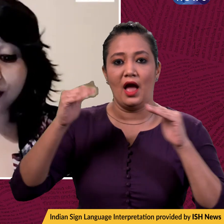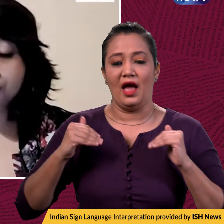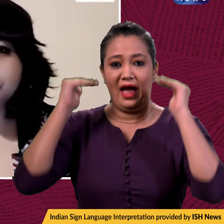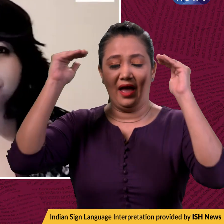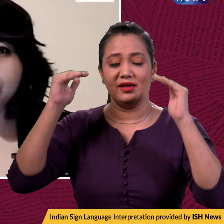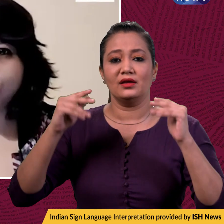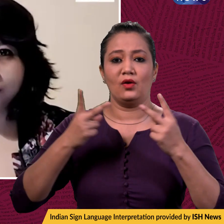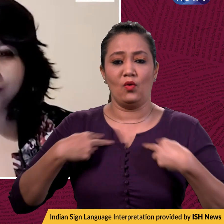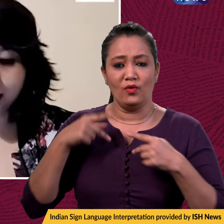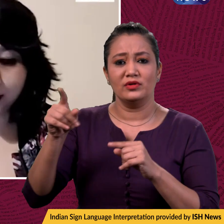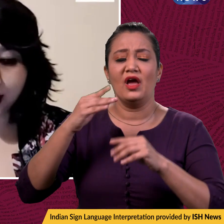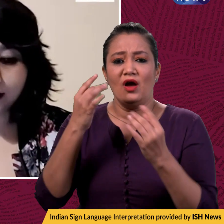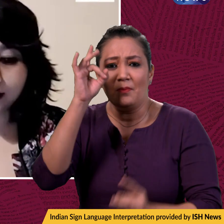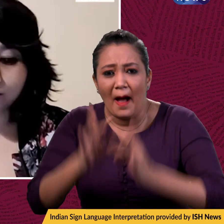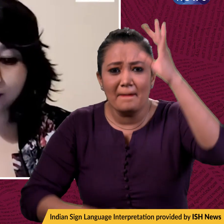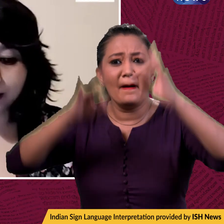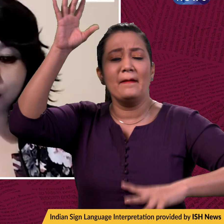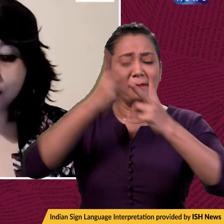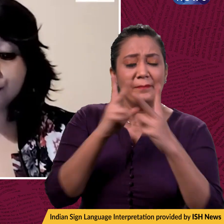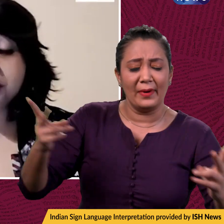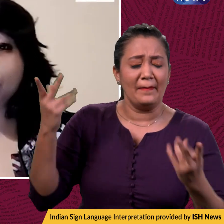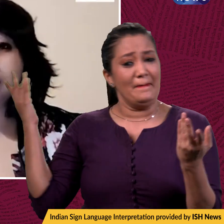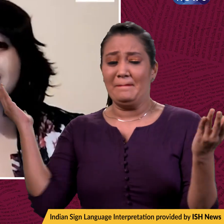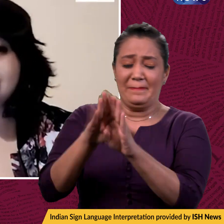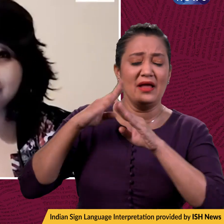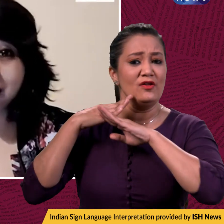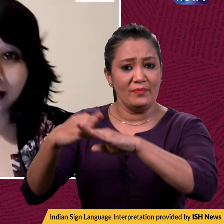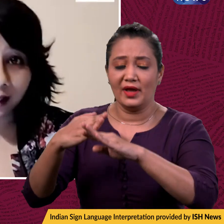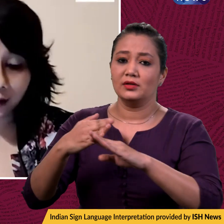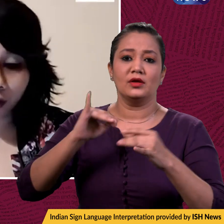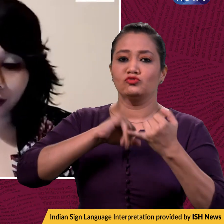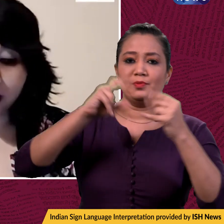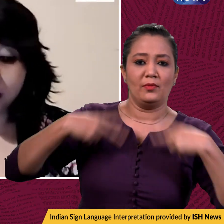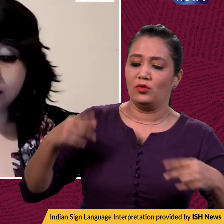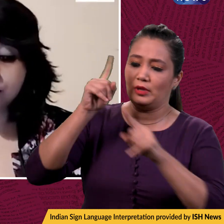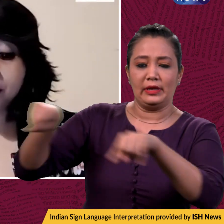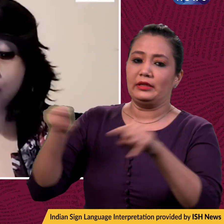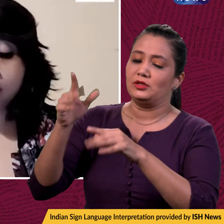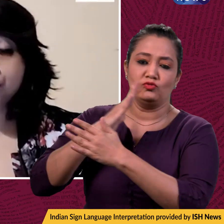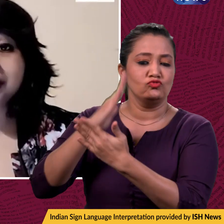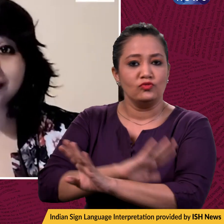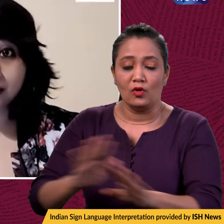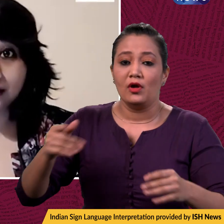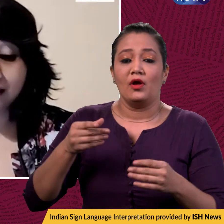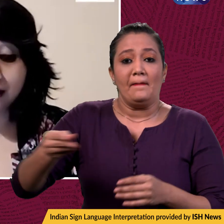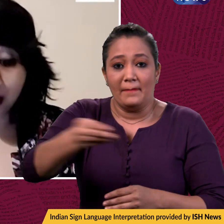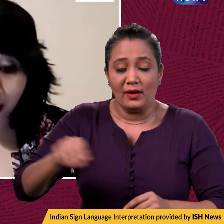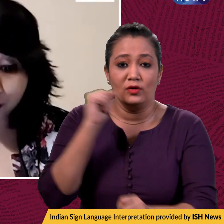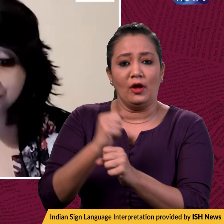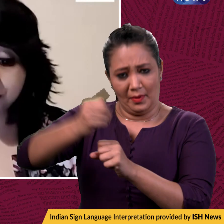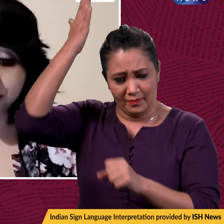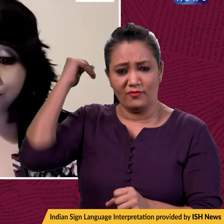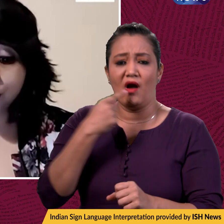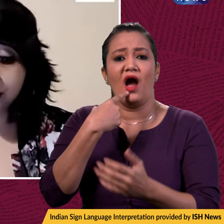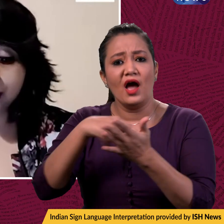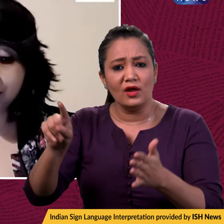order on a complete ban on firecrackers in West Bengal, the Supreme Court has set aside that order. The West Bengal government had earlier